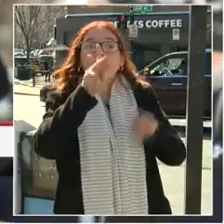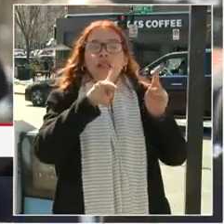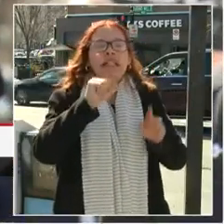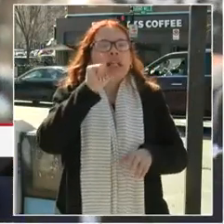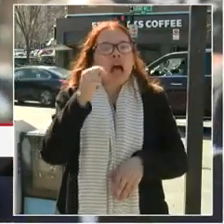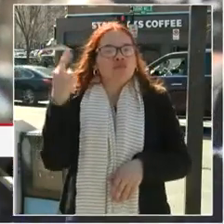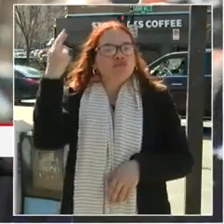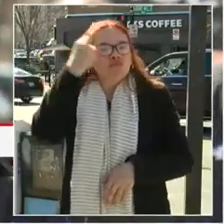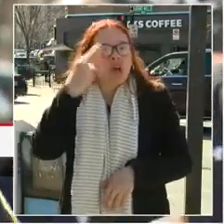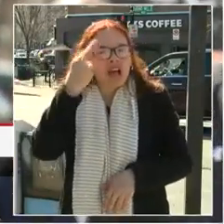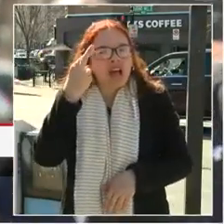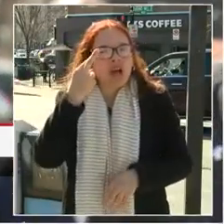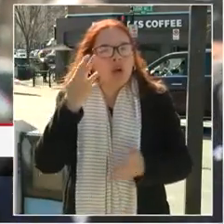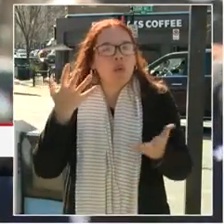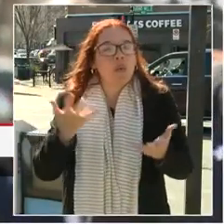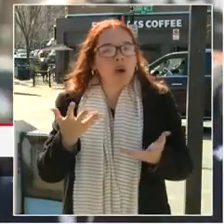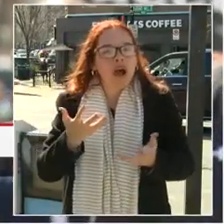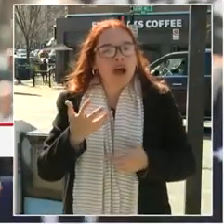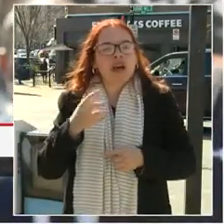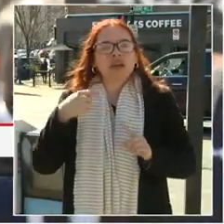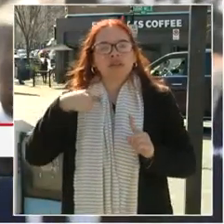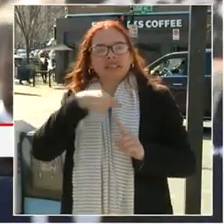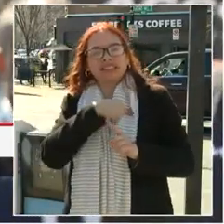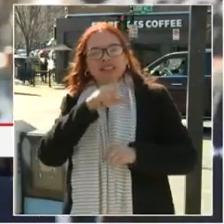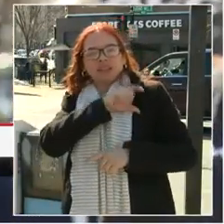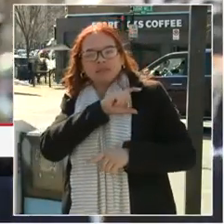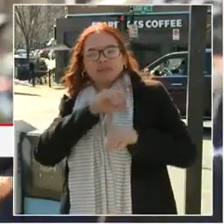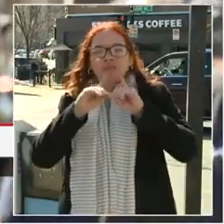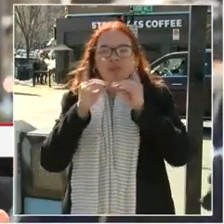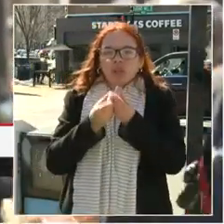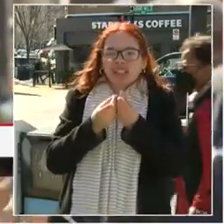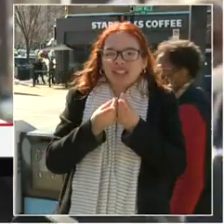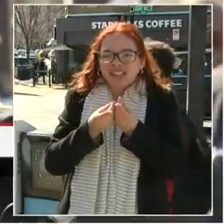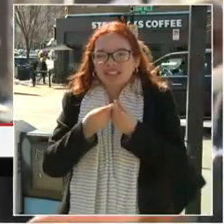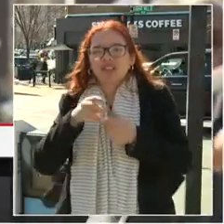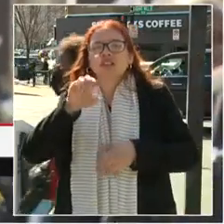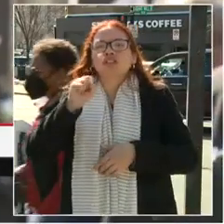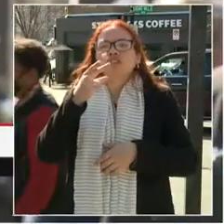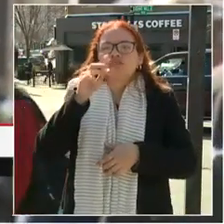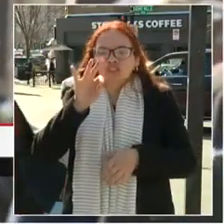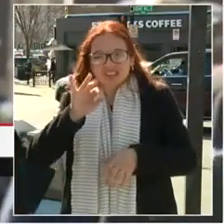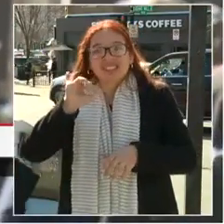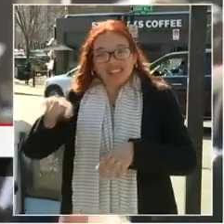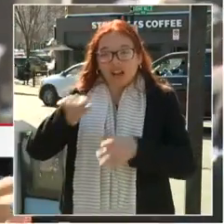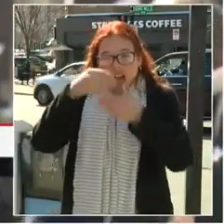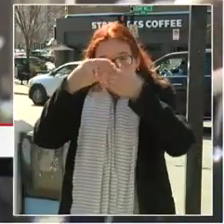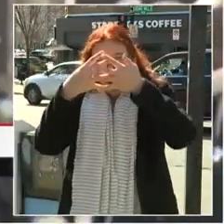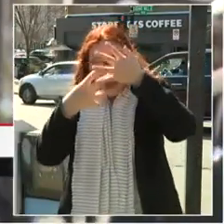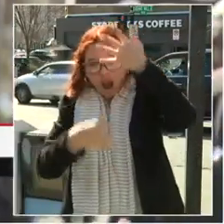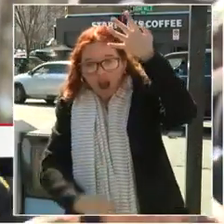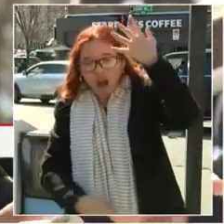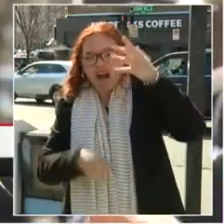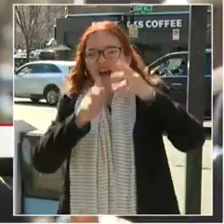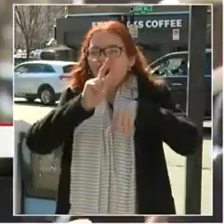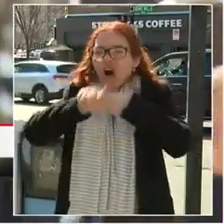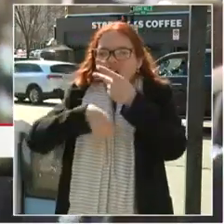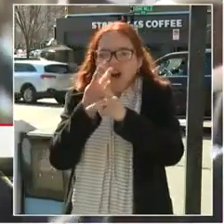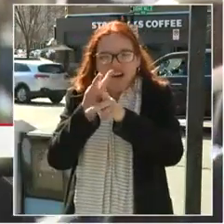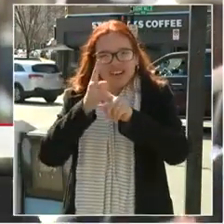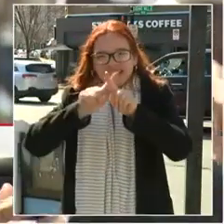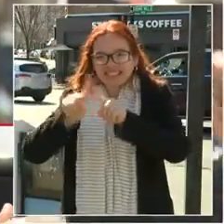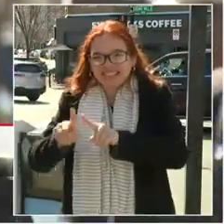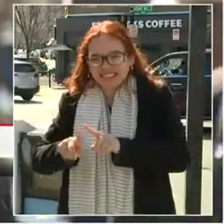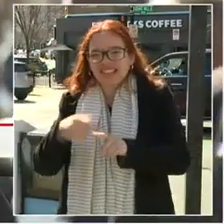lot of other places. We are the police department, we are the sheriff's department, we are all of those things here, and we are the